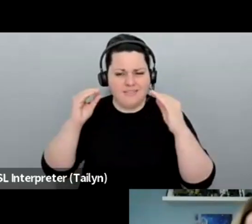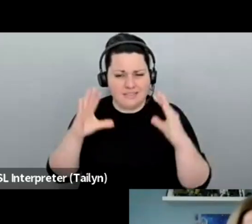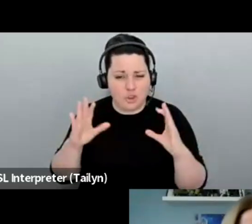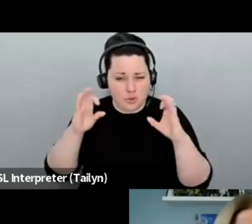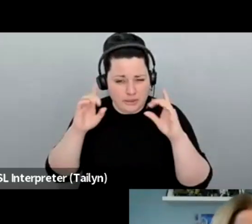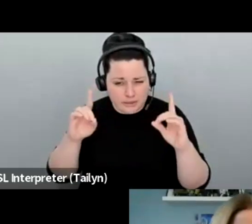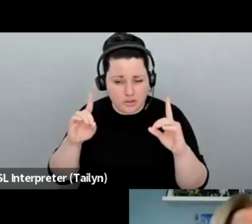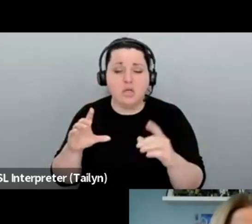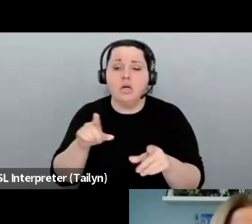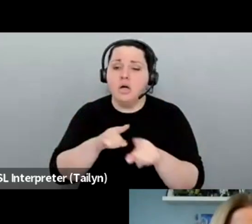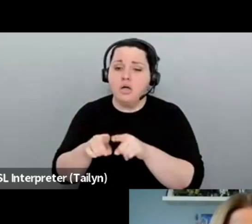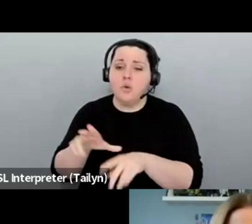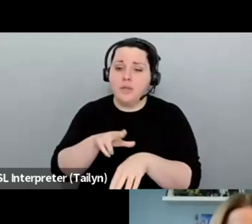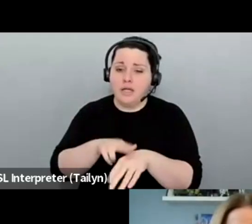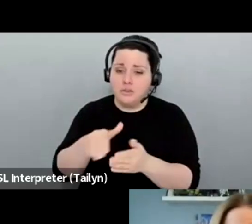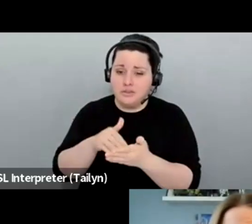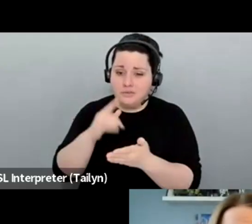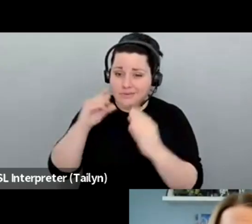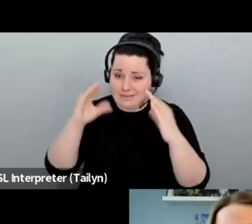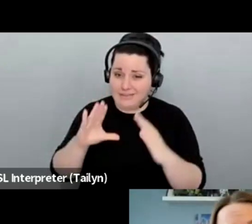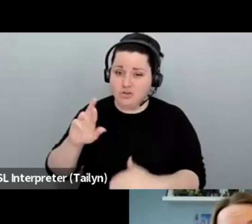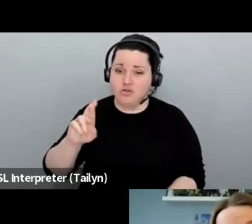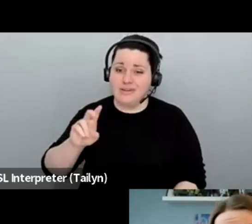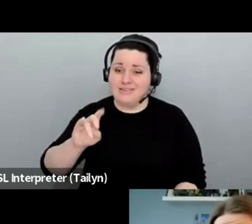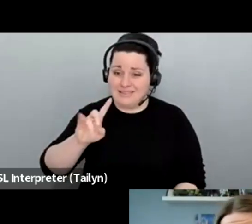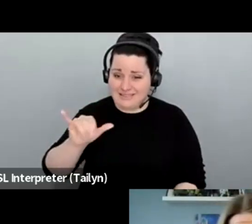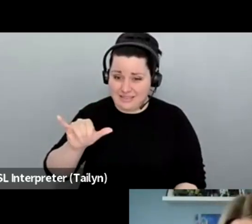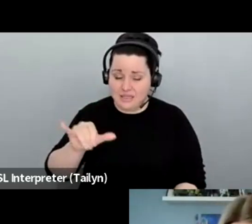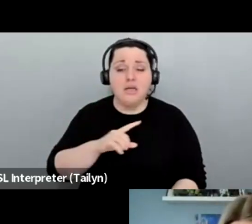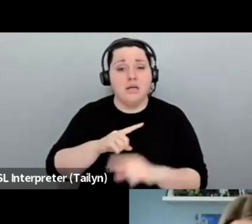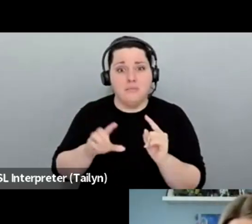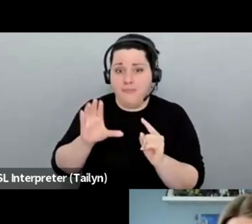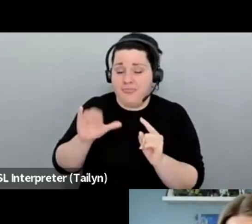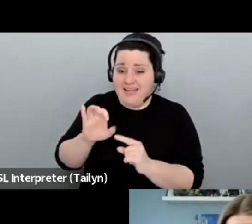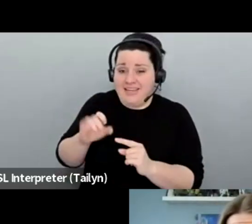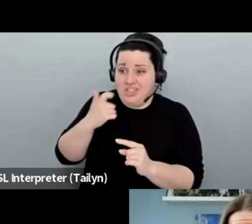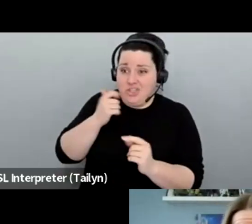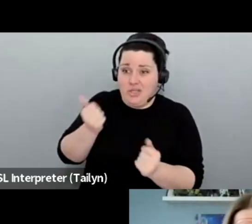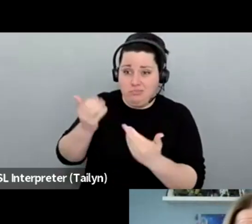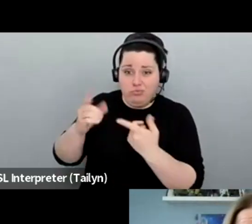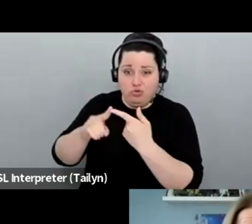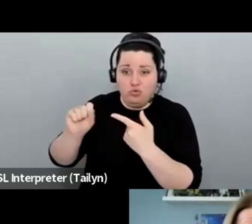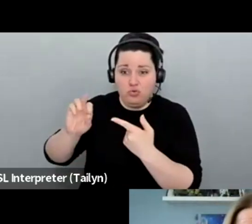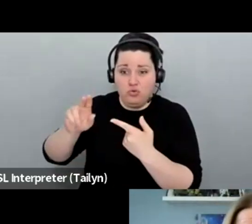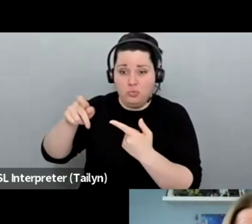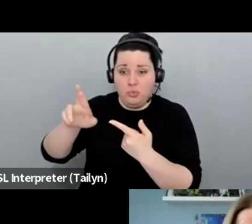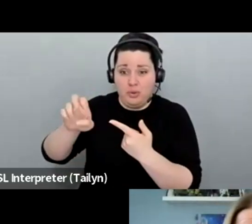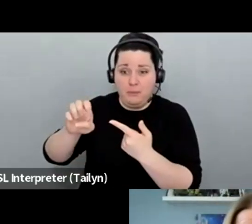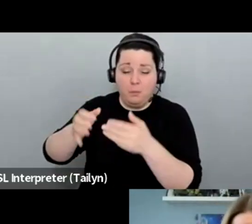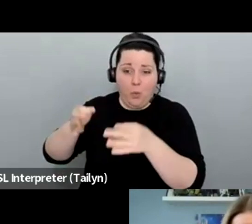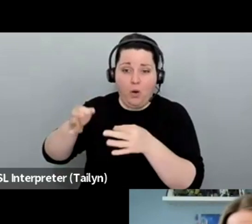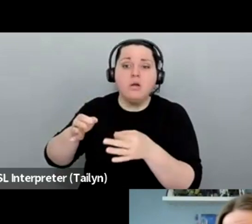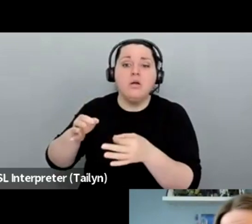education, and then also the National Center for Teacher Residencies. But that case just went to the Supreme Court, and we learned on